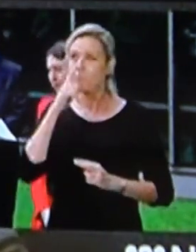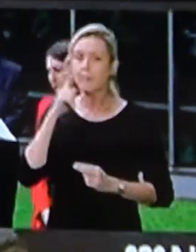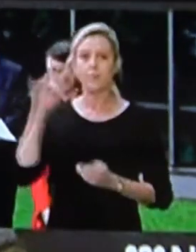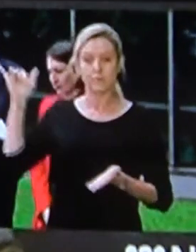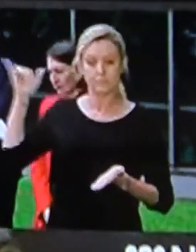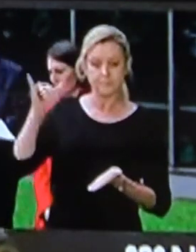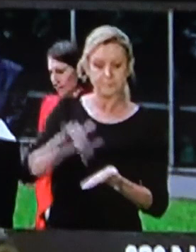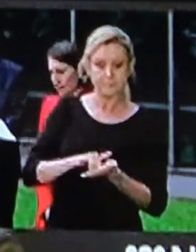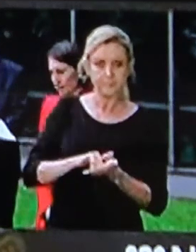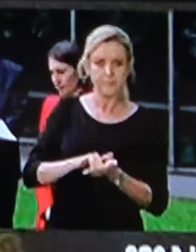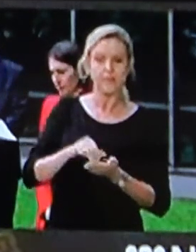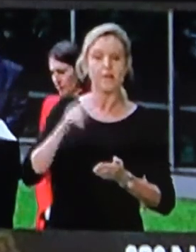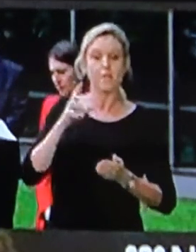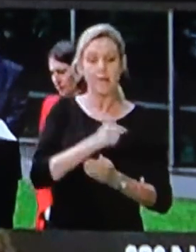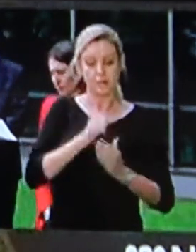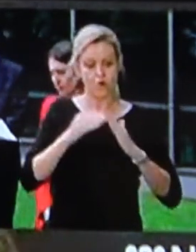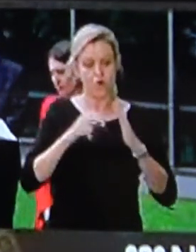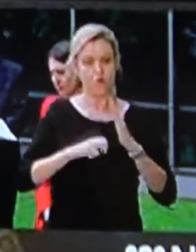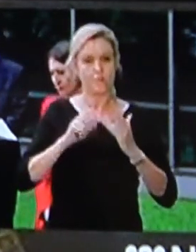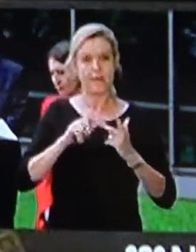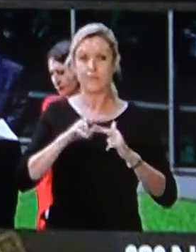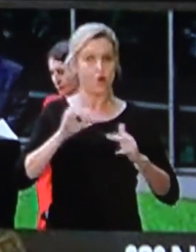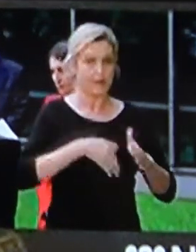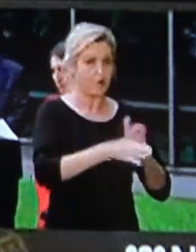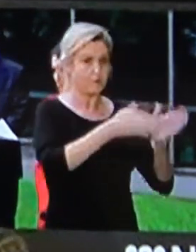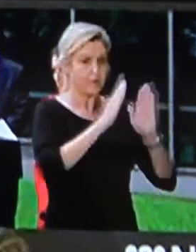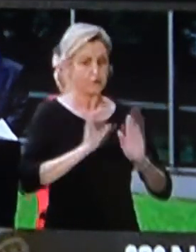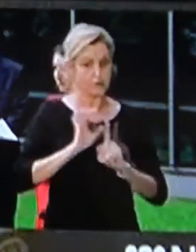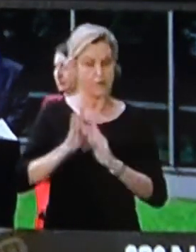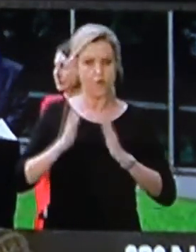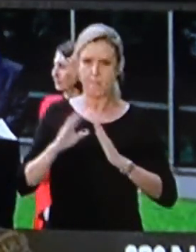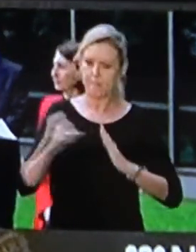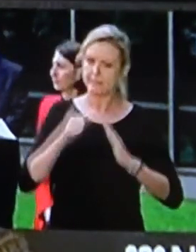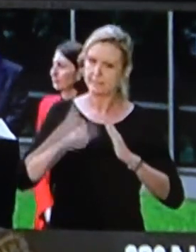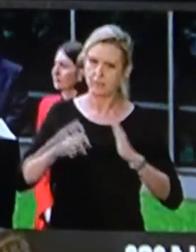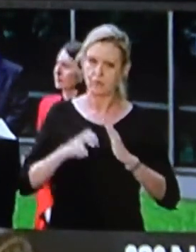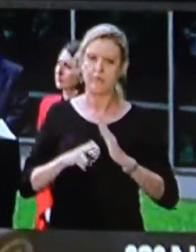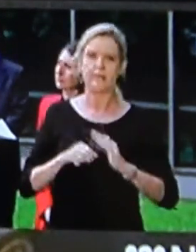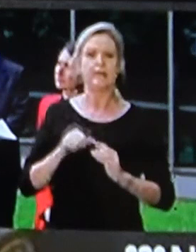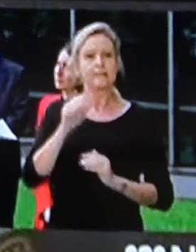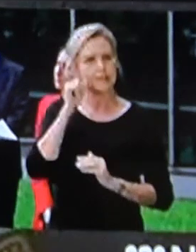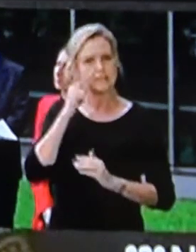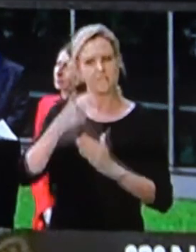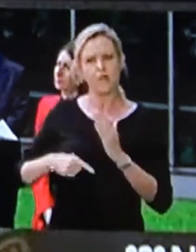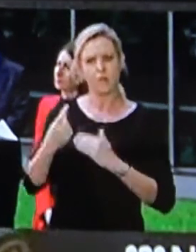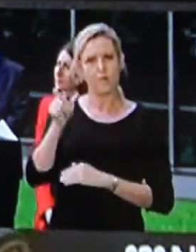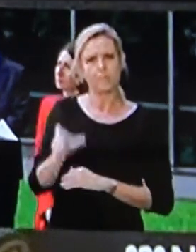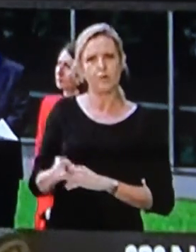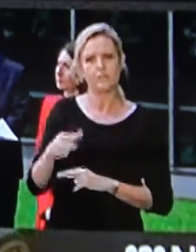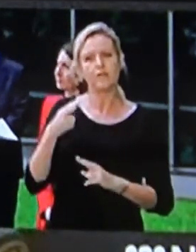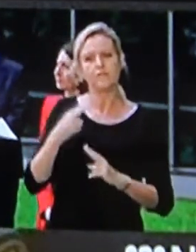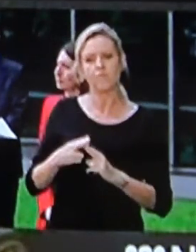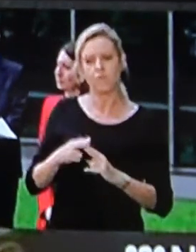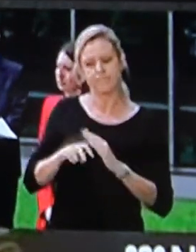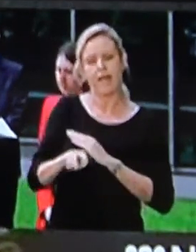overseas pre-Saturday night, and we issued a ticket to someone for that yesterday. But again, I would ask that the community continues